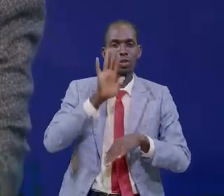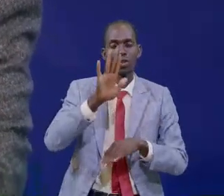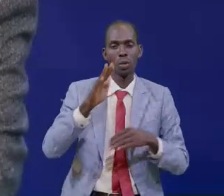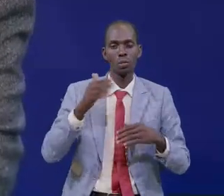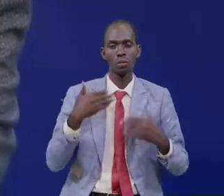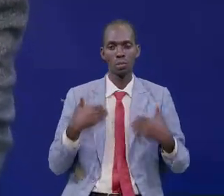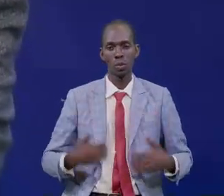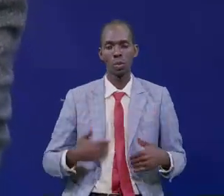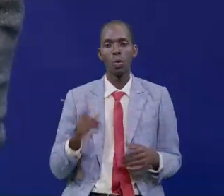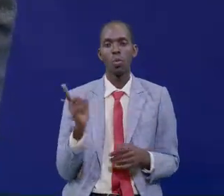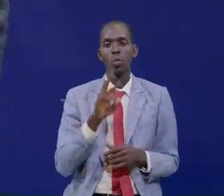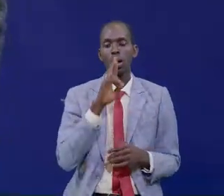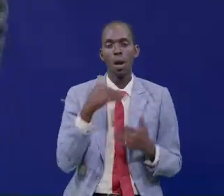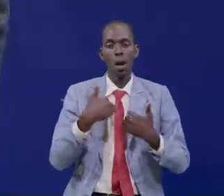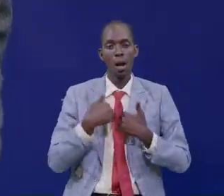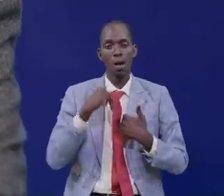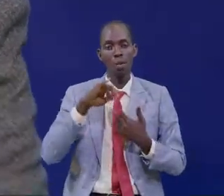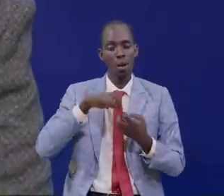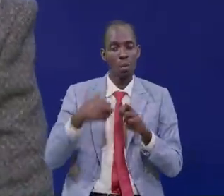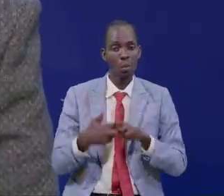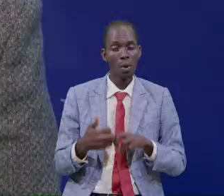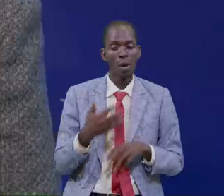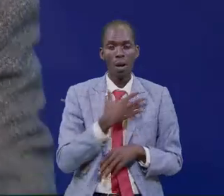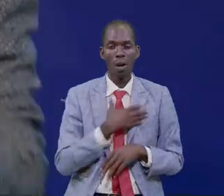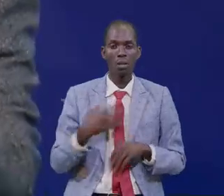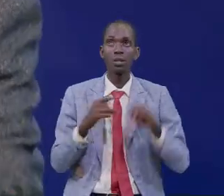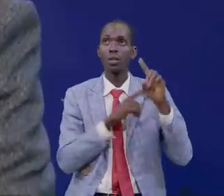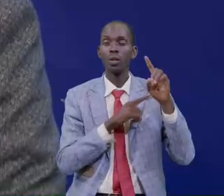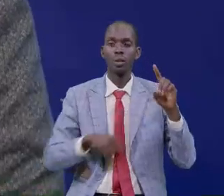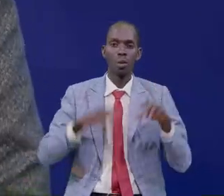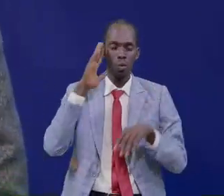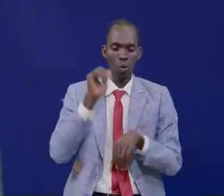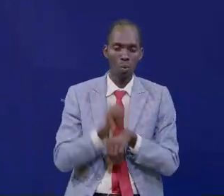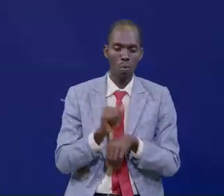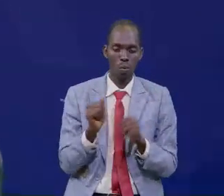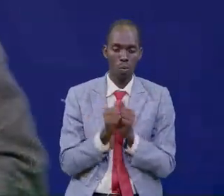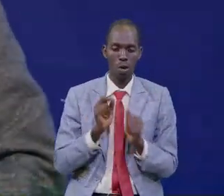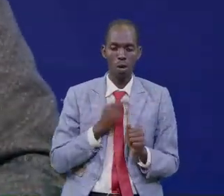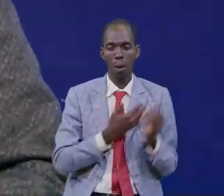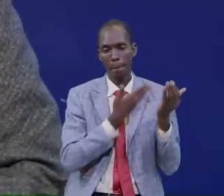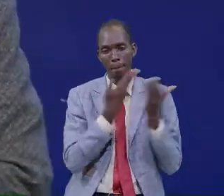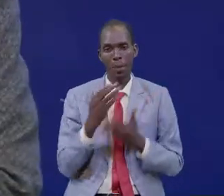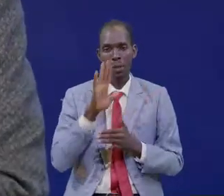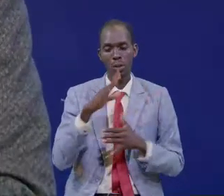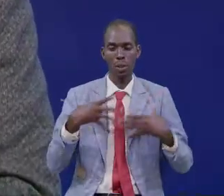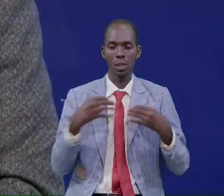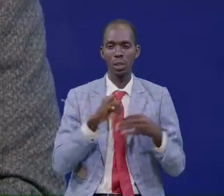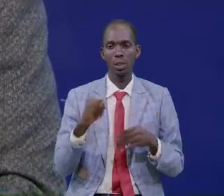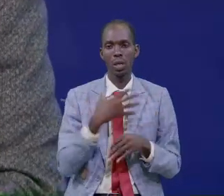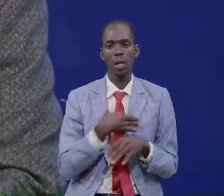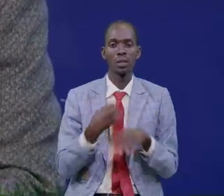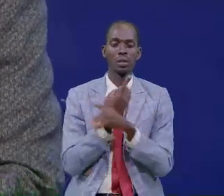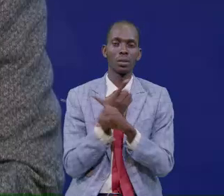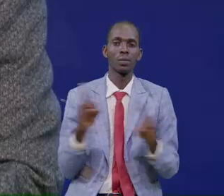the Lord will work with us and bring your healing and deliverance.